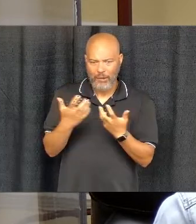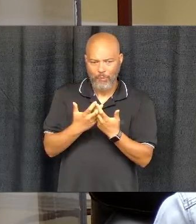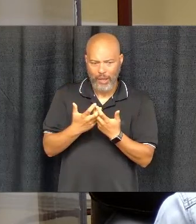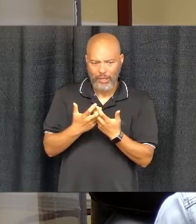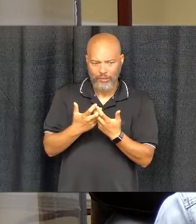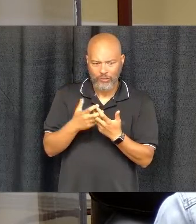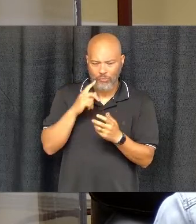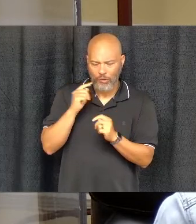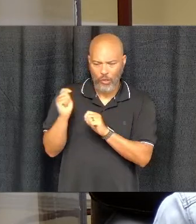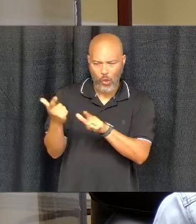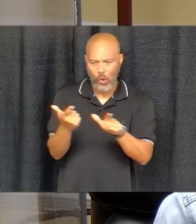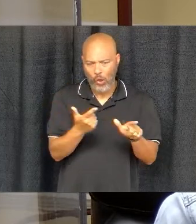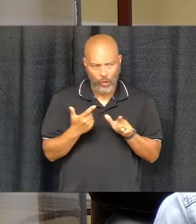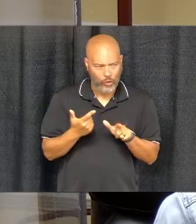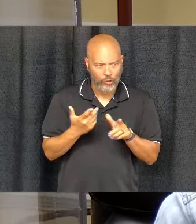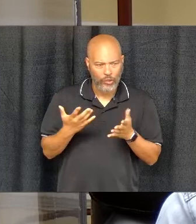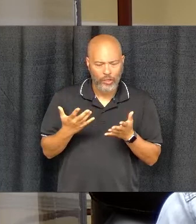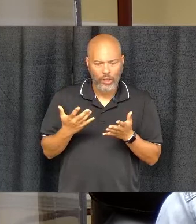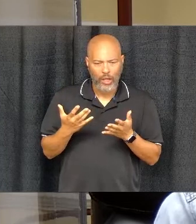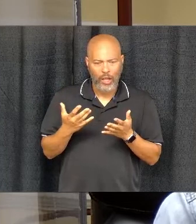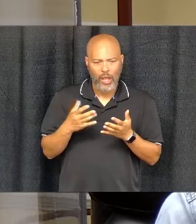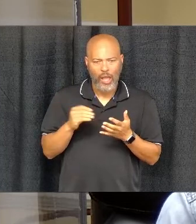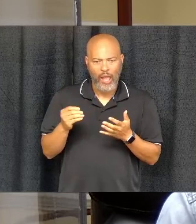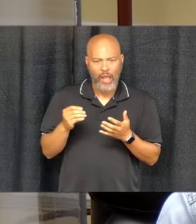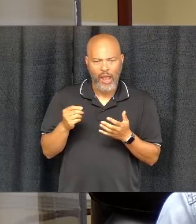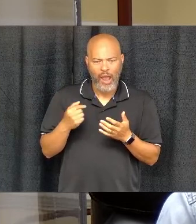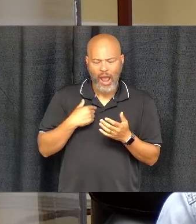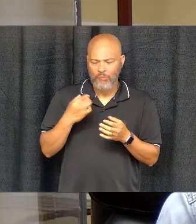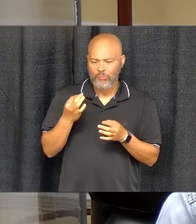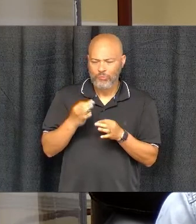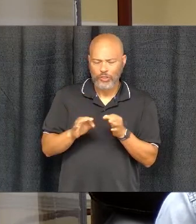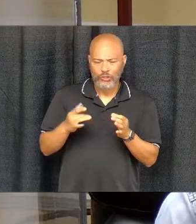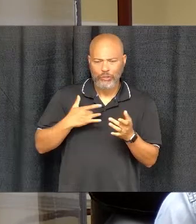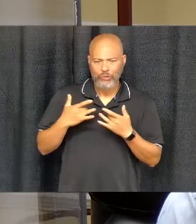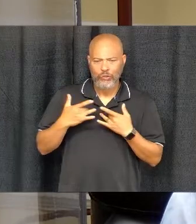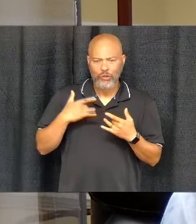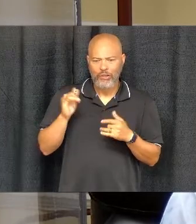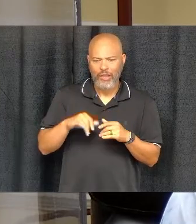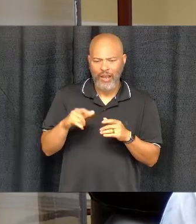of everybody else. And I'm just concerned